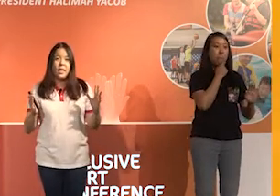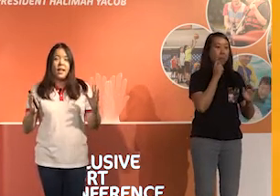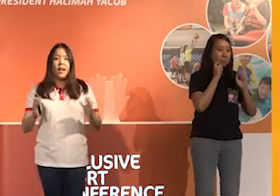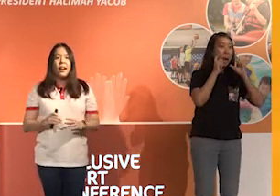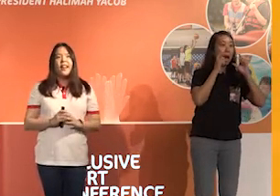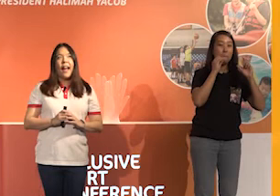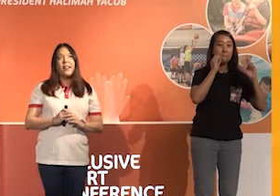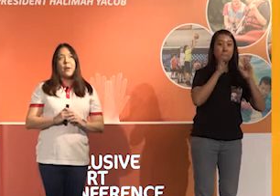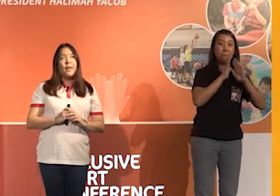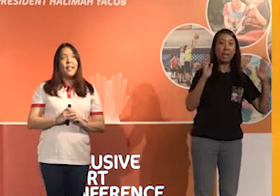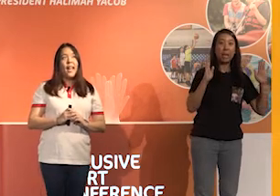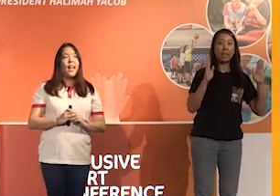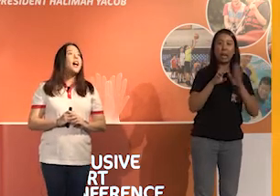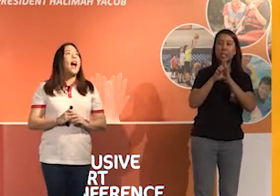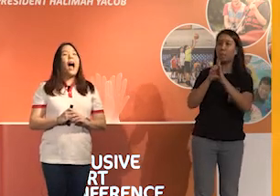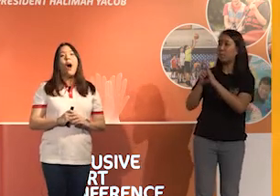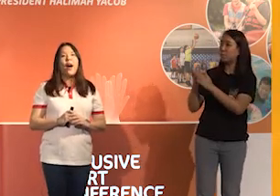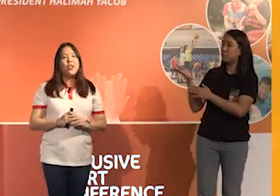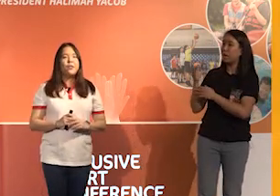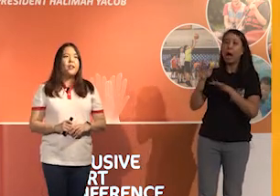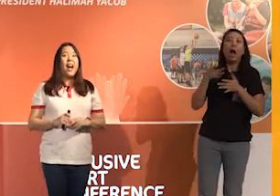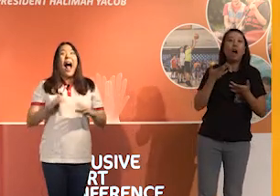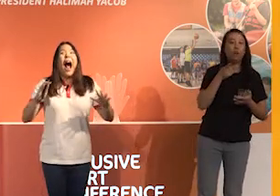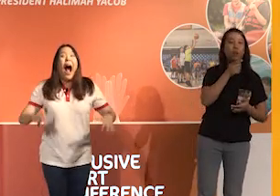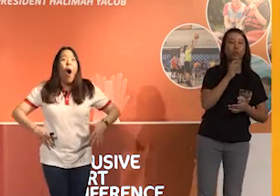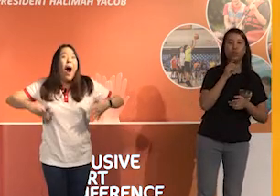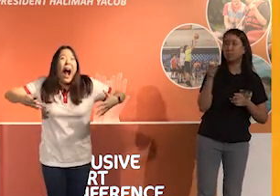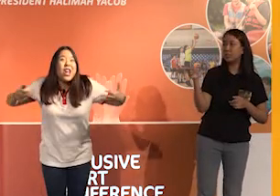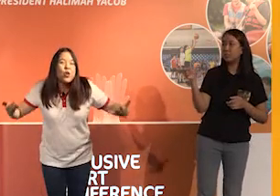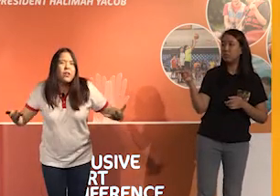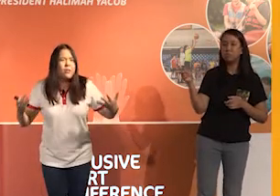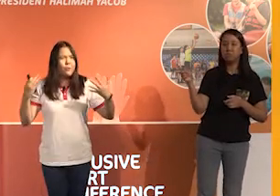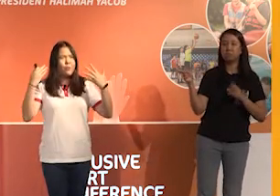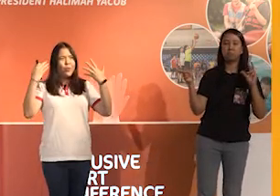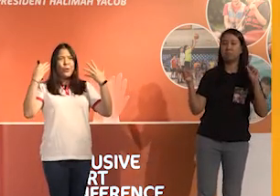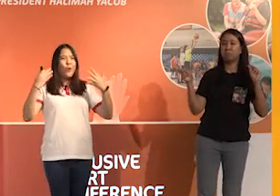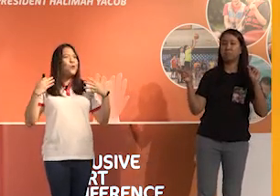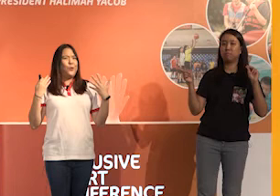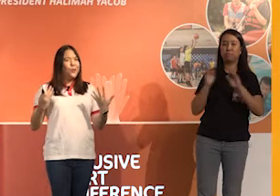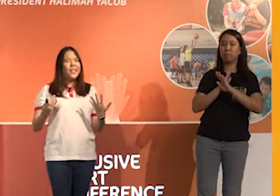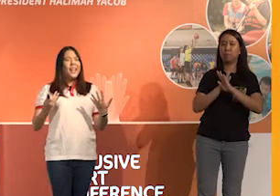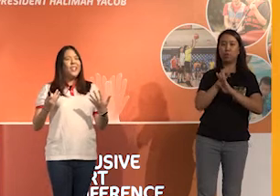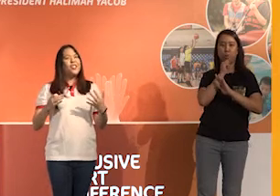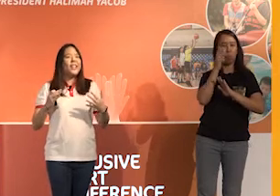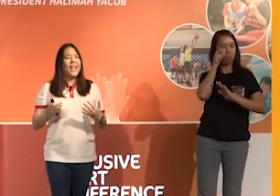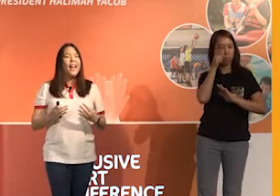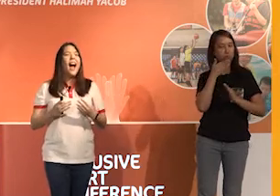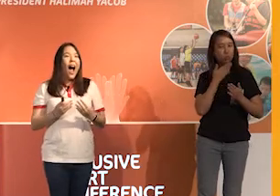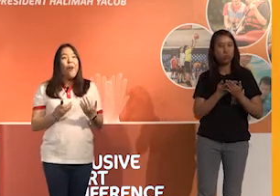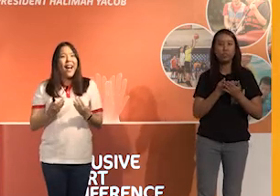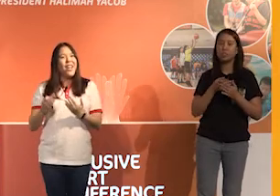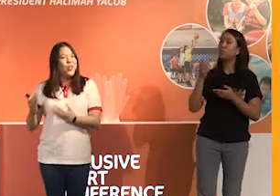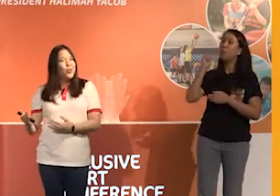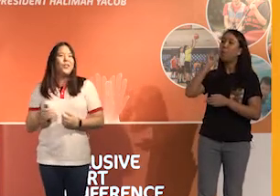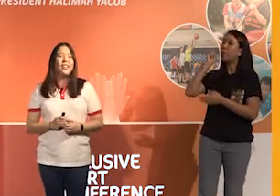big. Like example say, how are you? How are you? You look good. You just say,